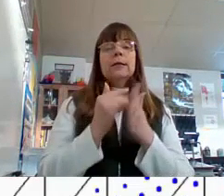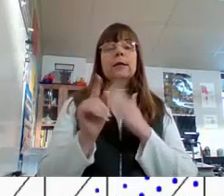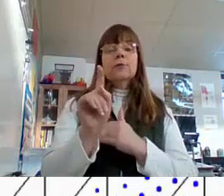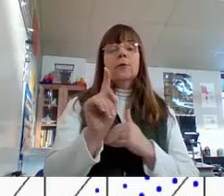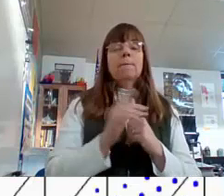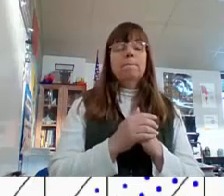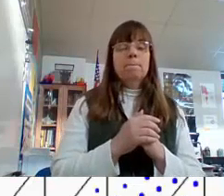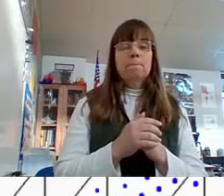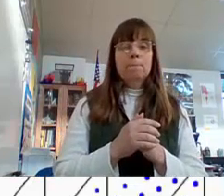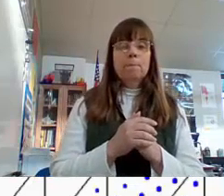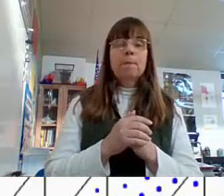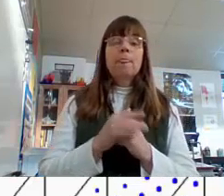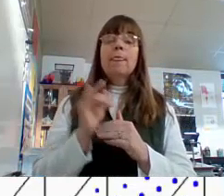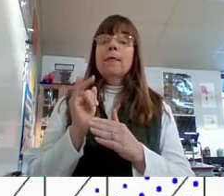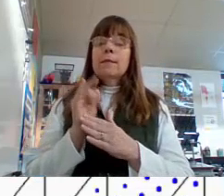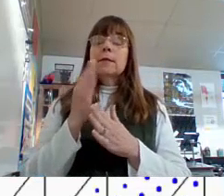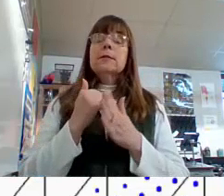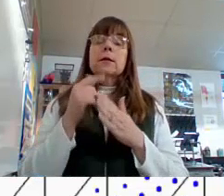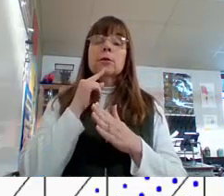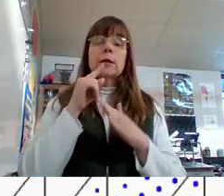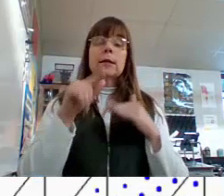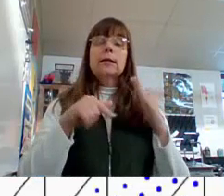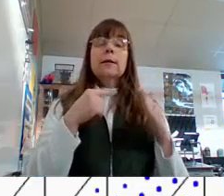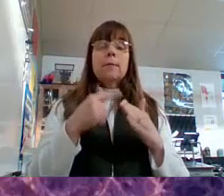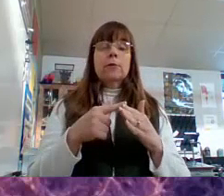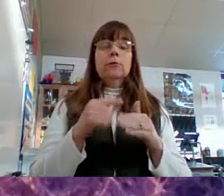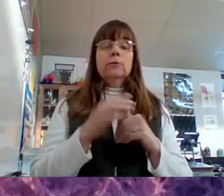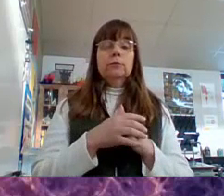1. And this section is about